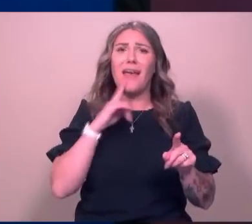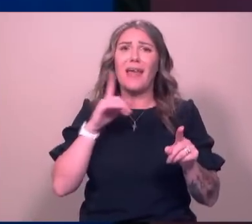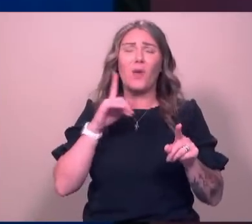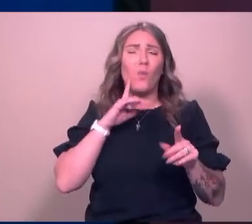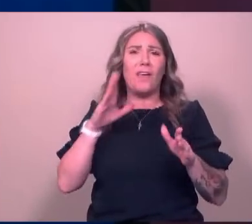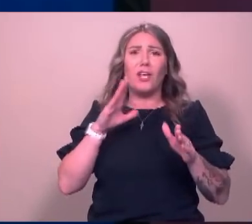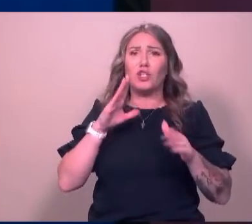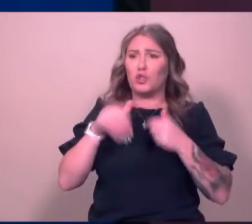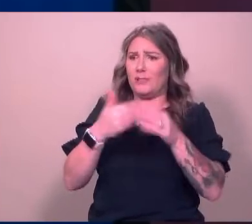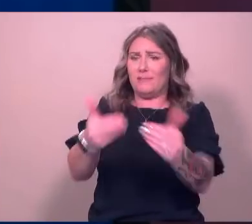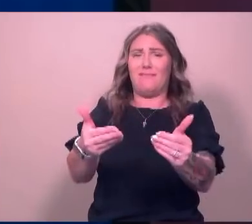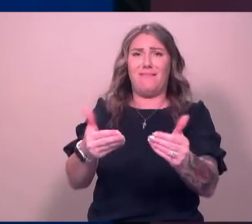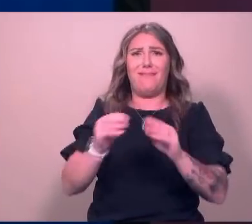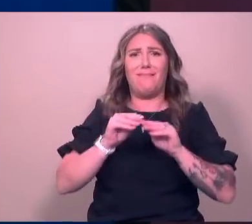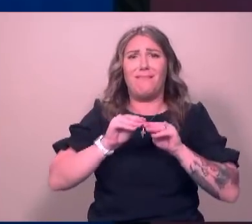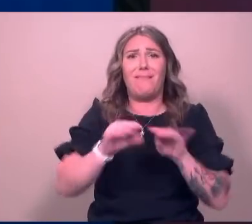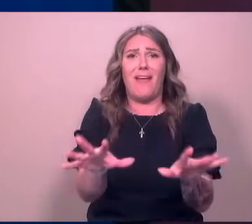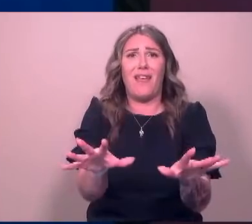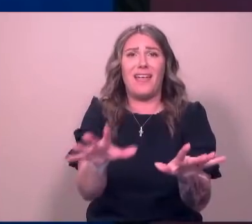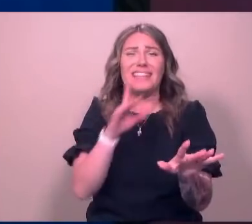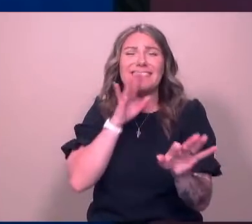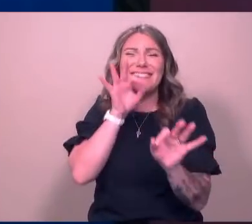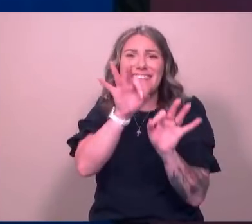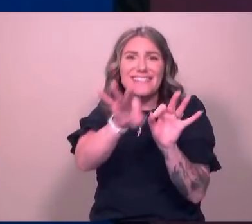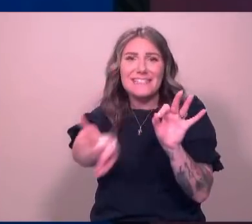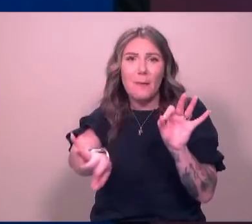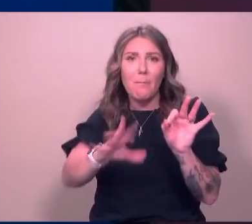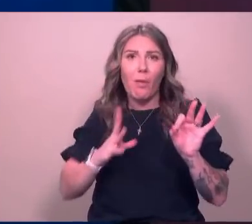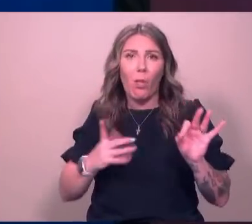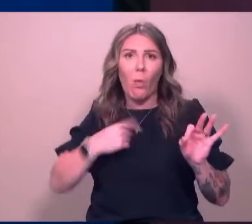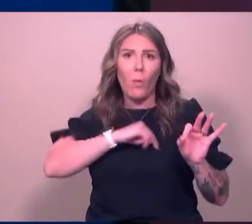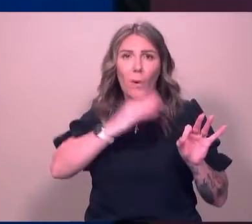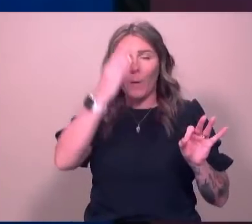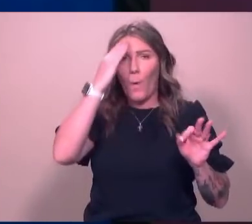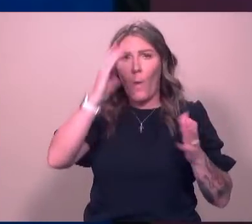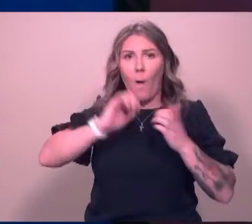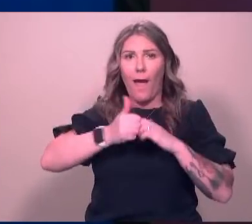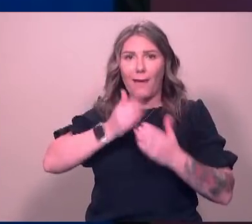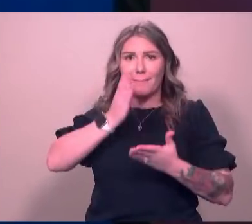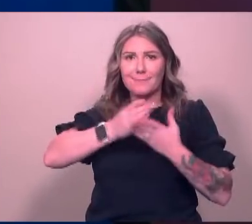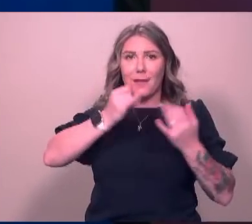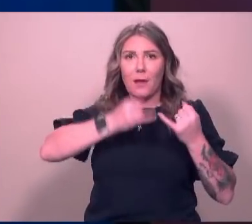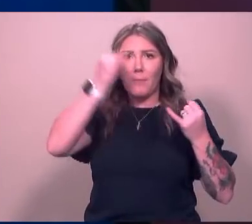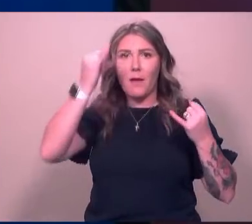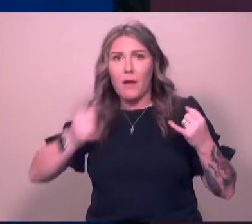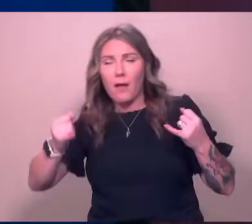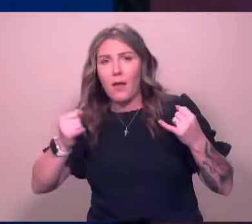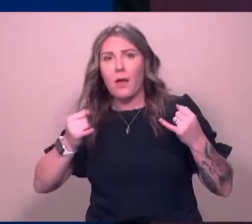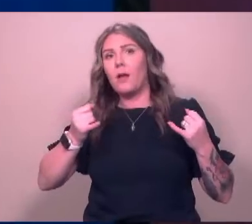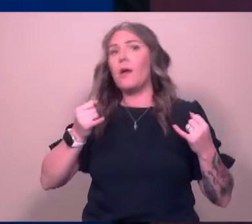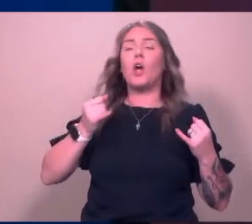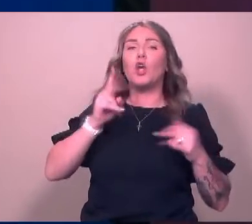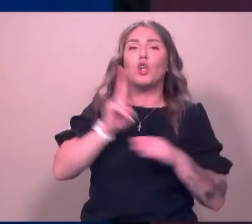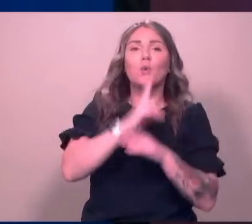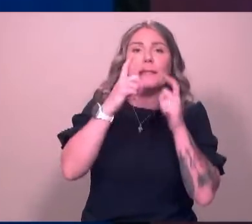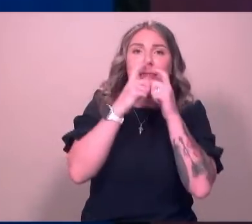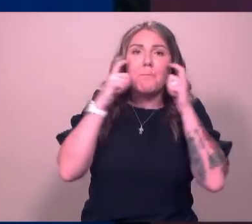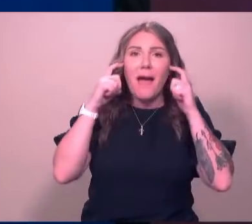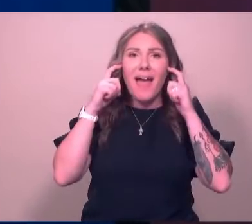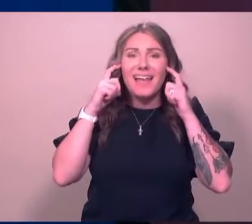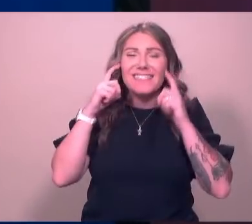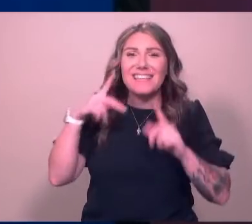away. And it's so simple. We know how to bend the curve. We've bent the curve. Wear a mask.